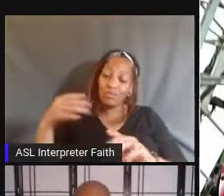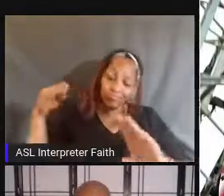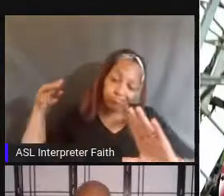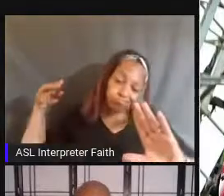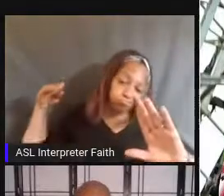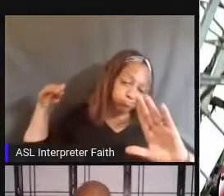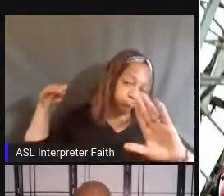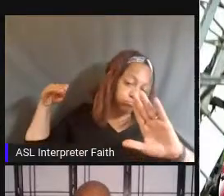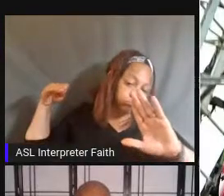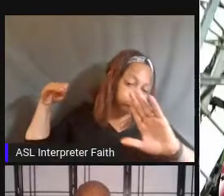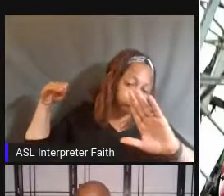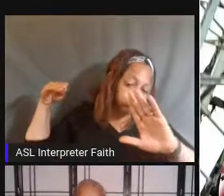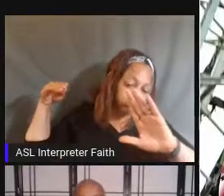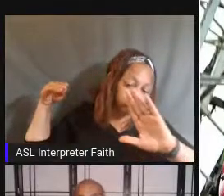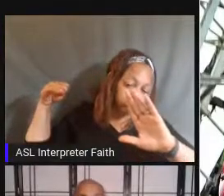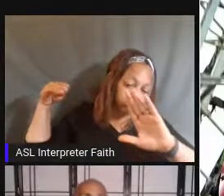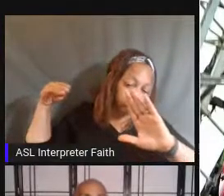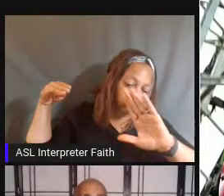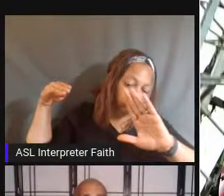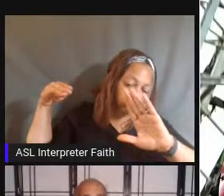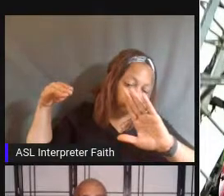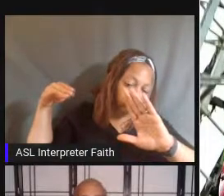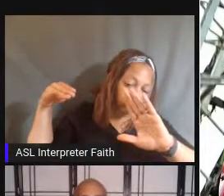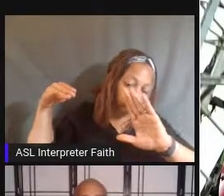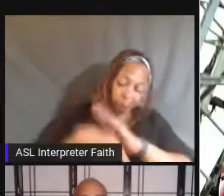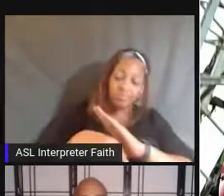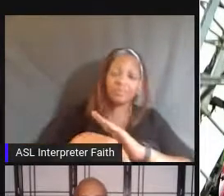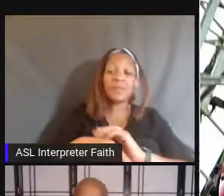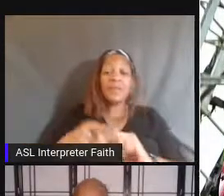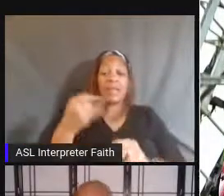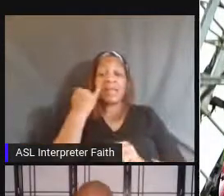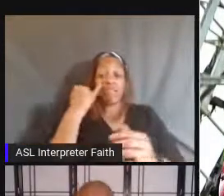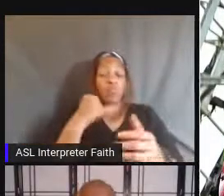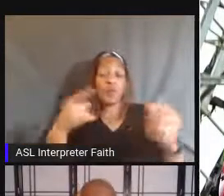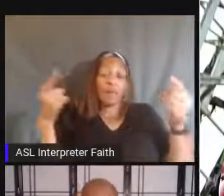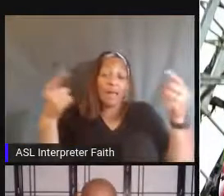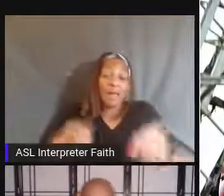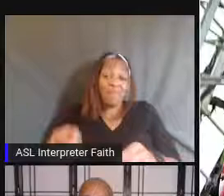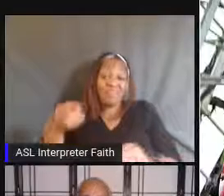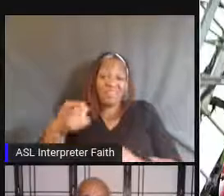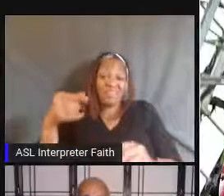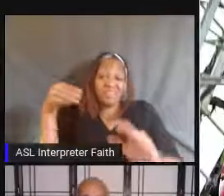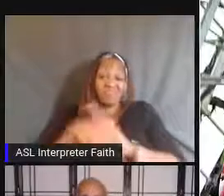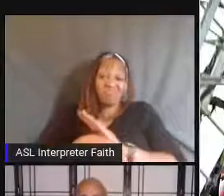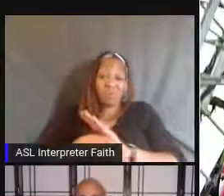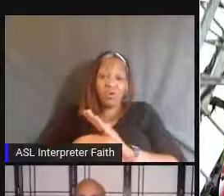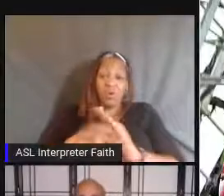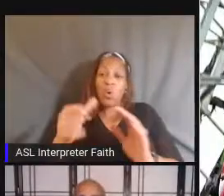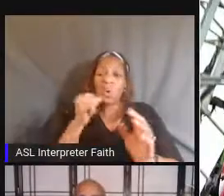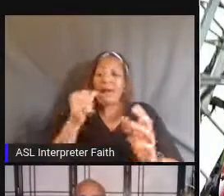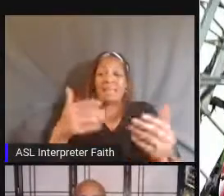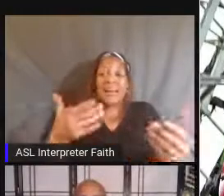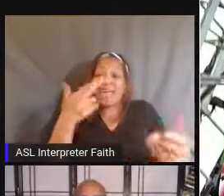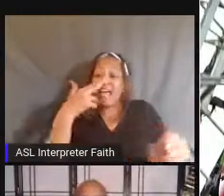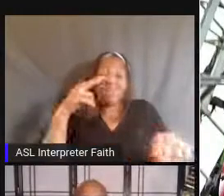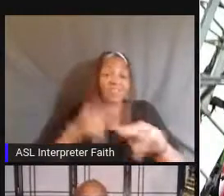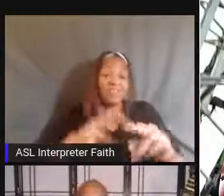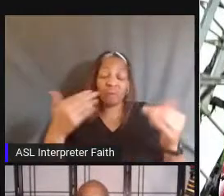my. If I'm going to go in this direction nonetheless, then why not simply